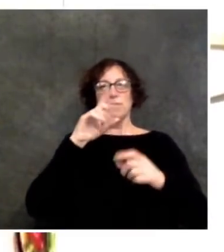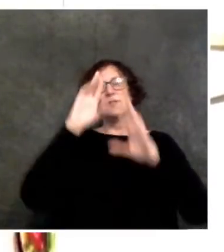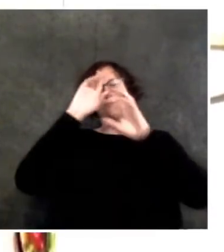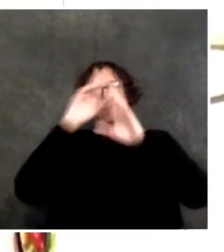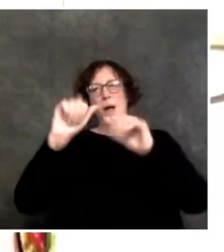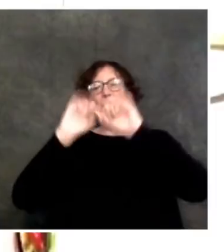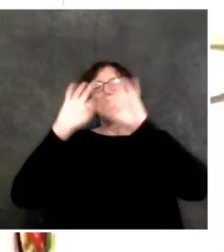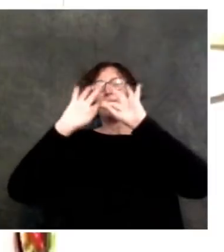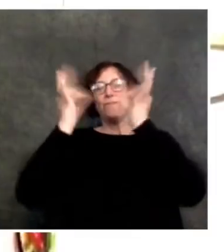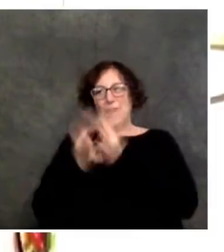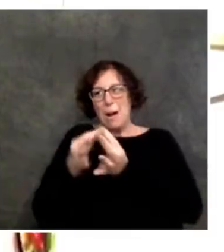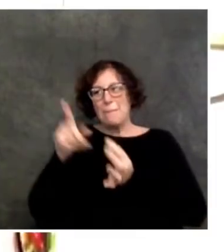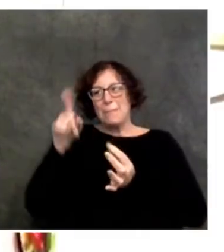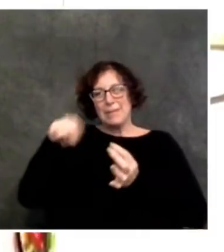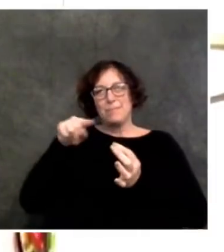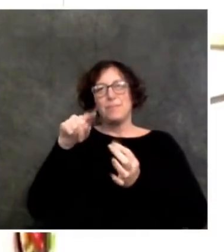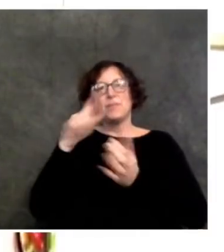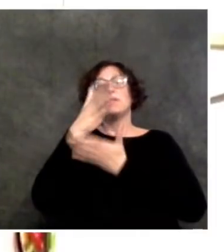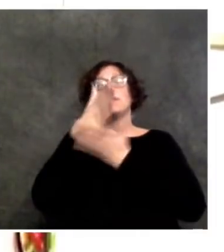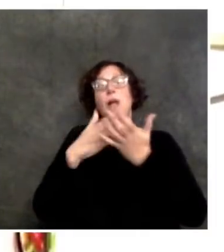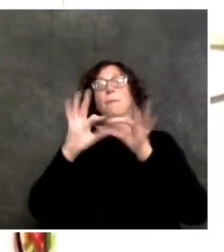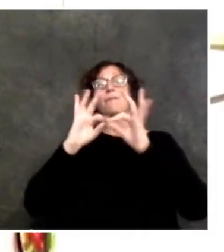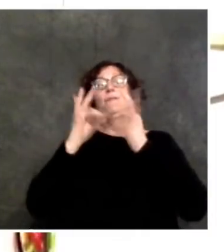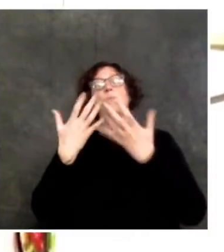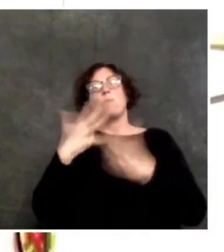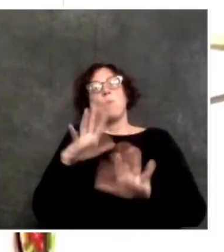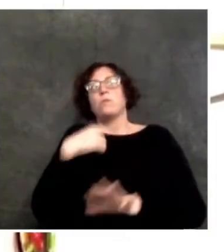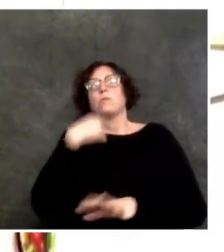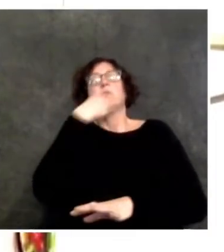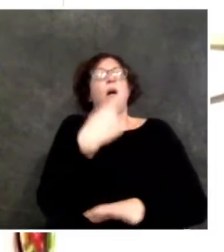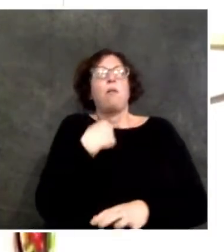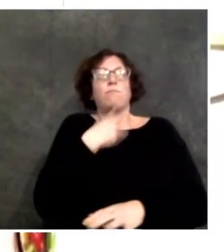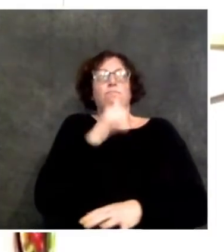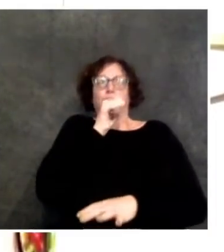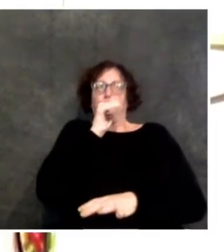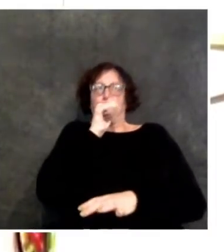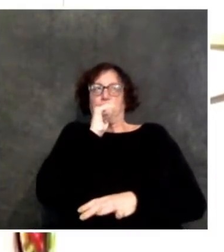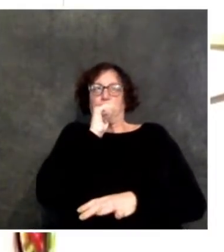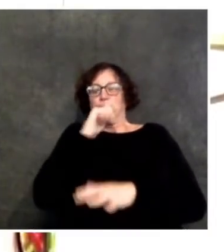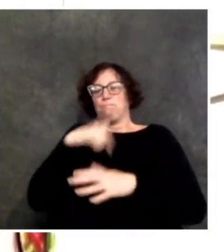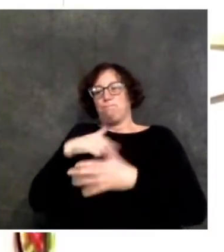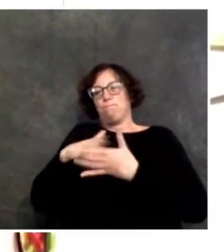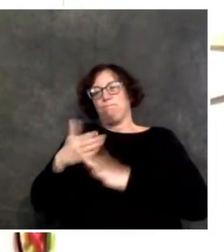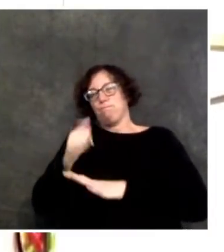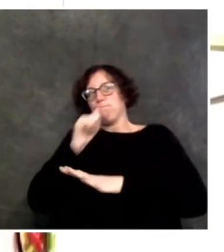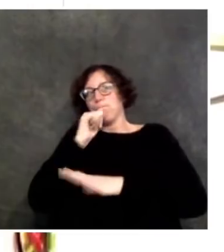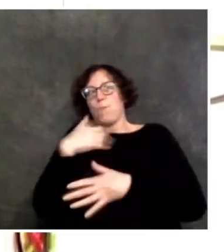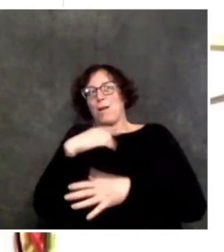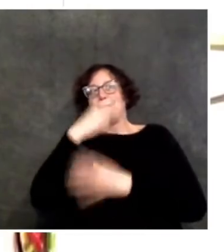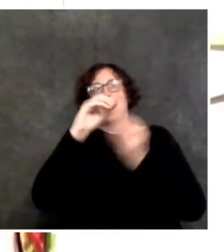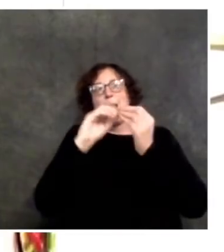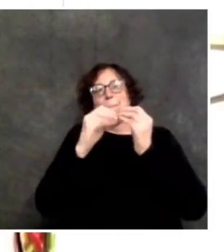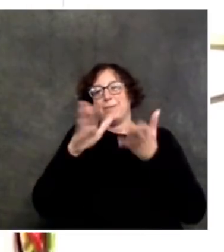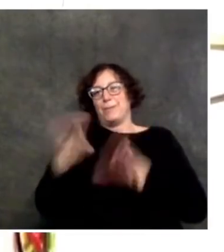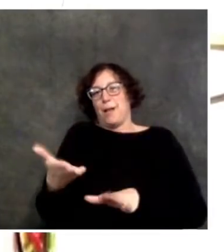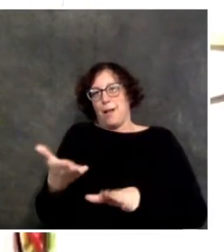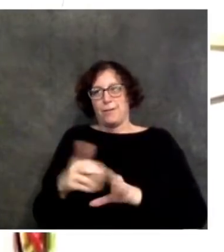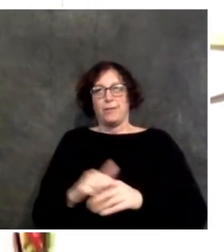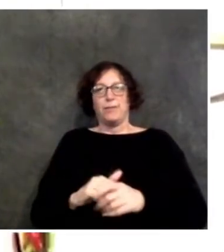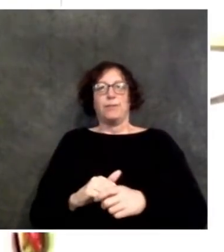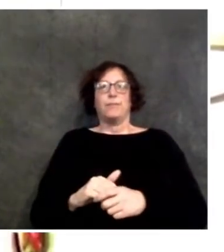families don't want us to publish the names of their family members that have been afflicted